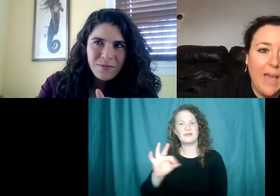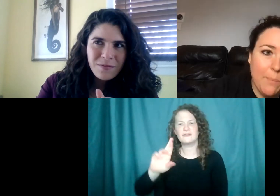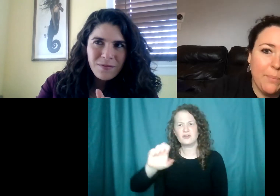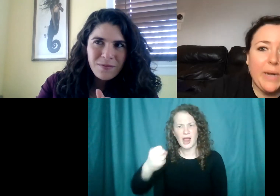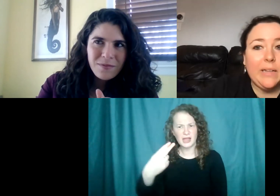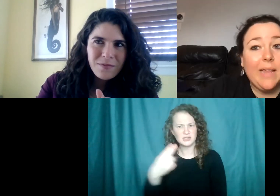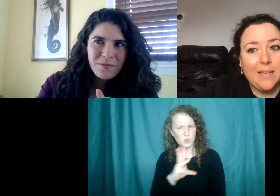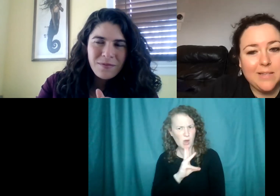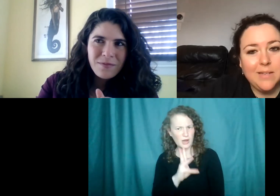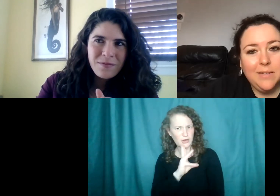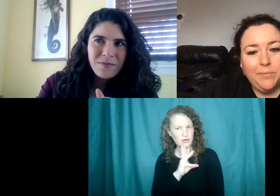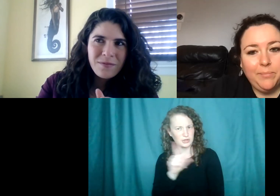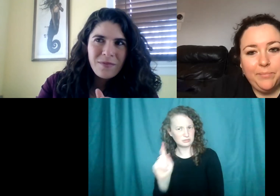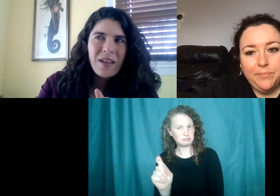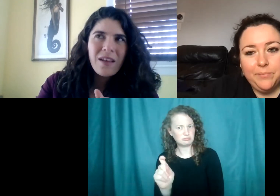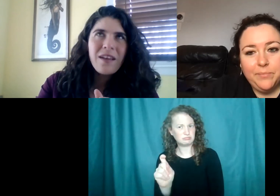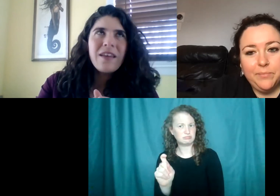job as kelp, but in lakes?